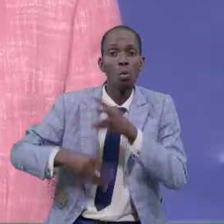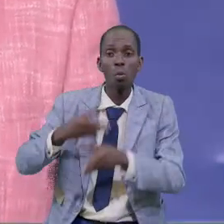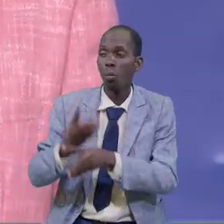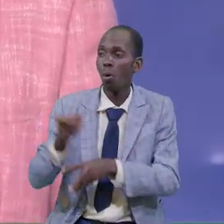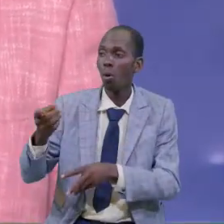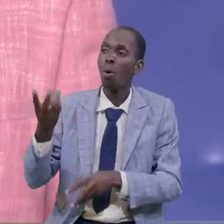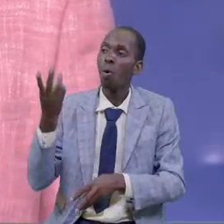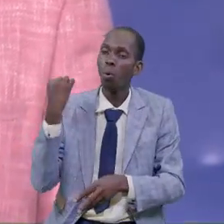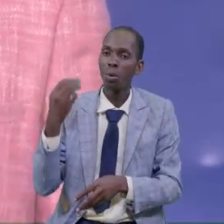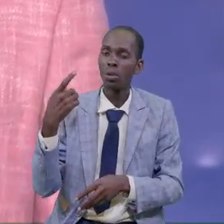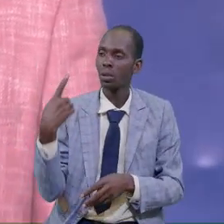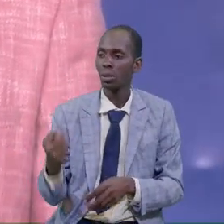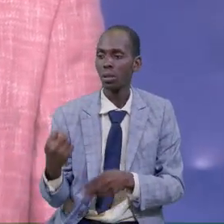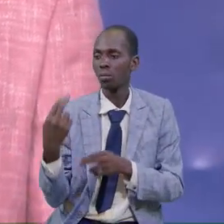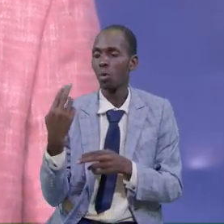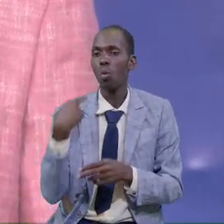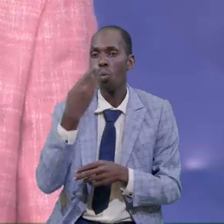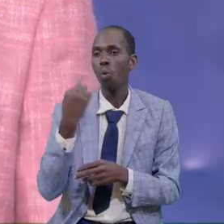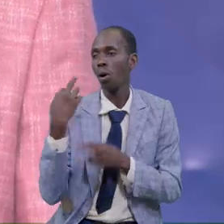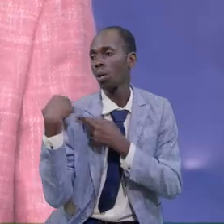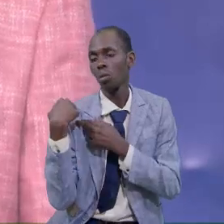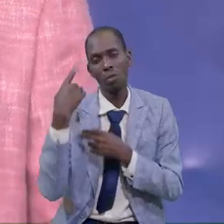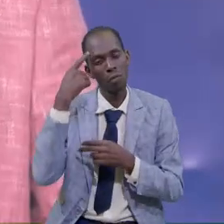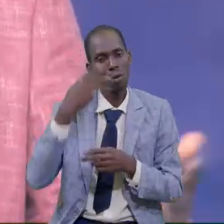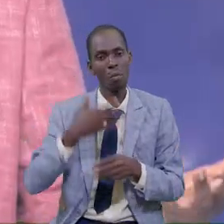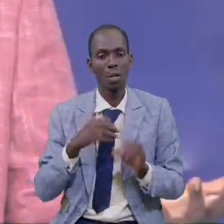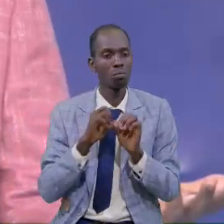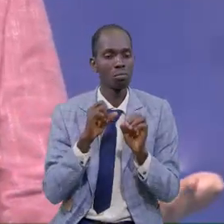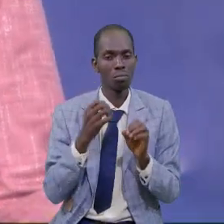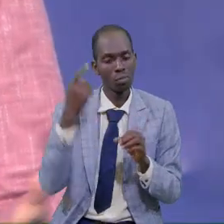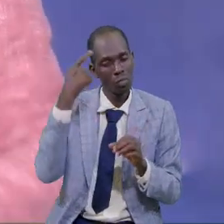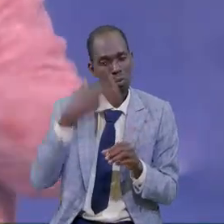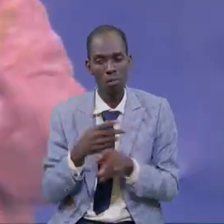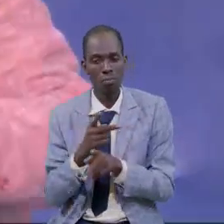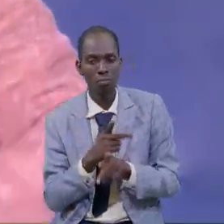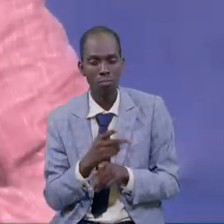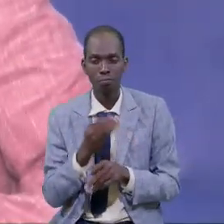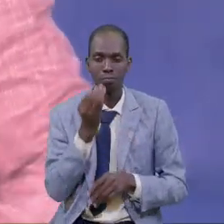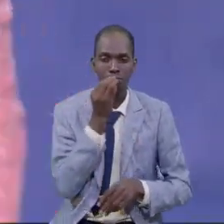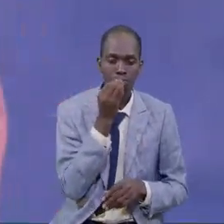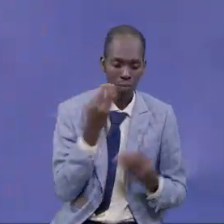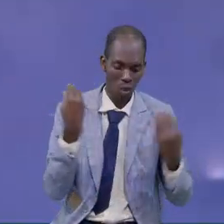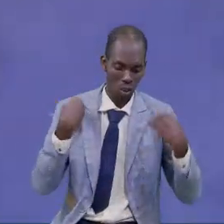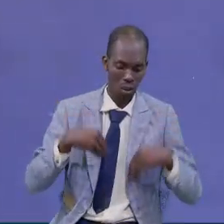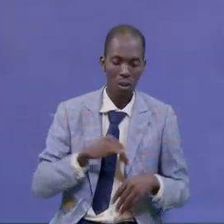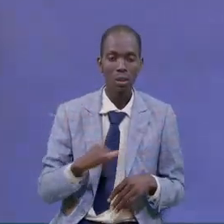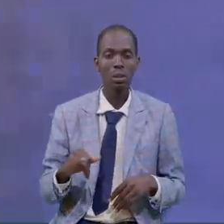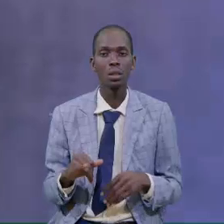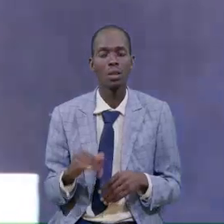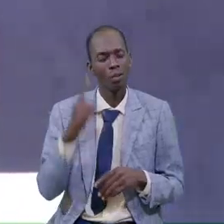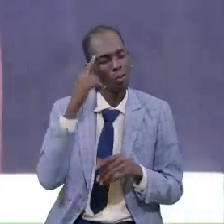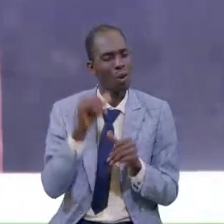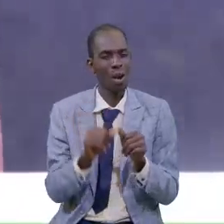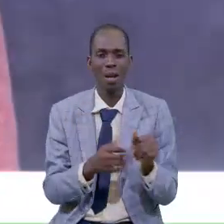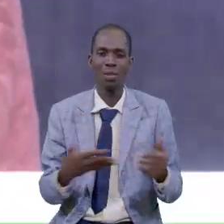upkeep, for accommodation, for food, for clothing, for everything. And so